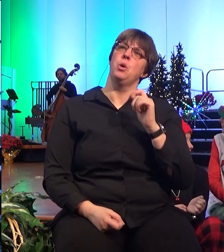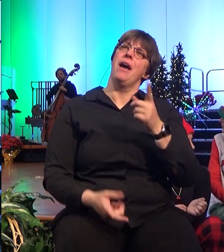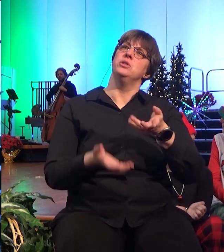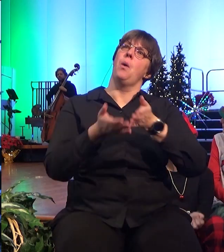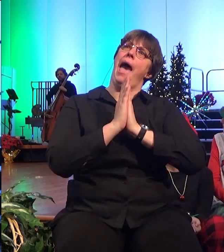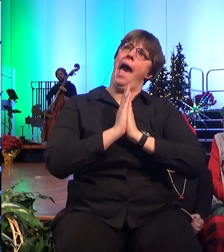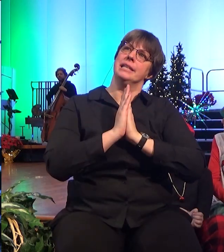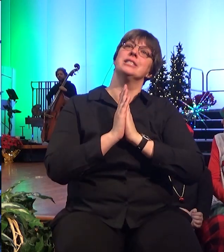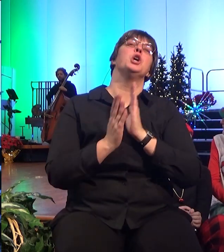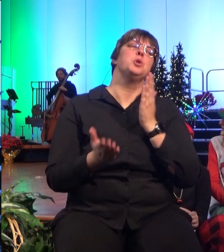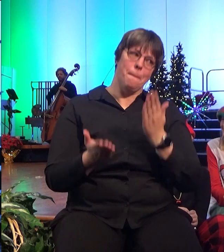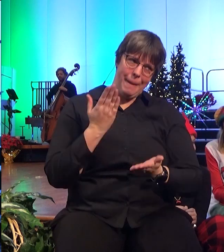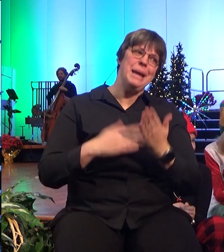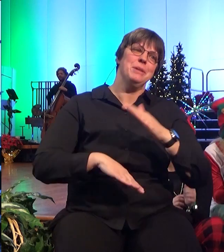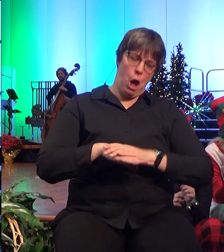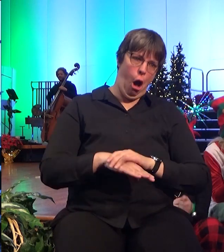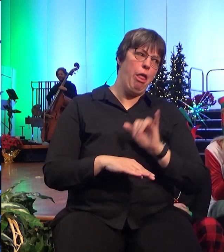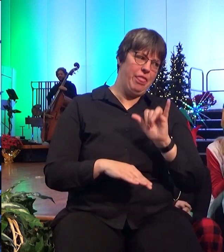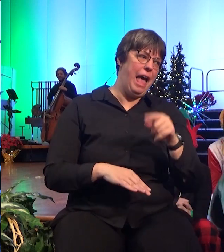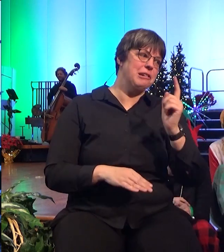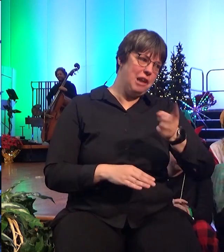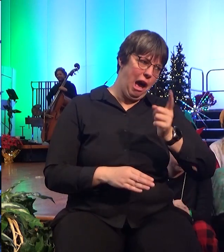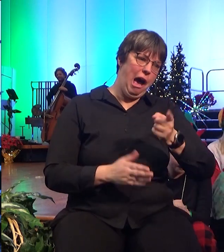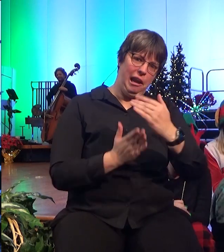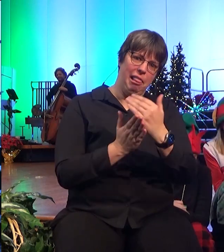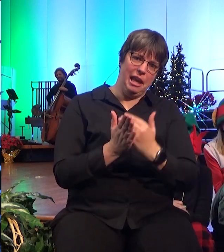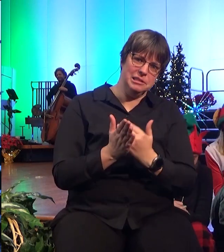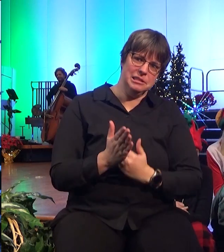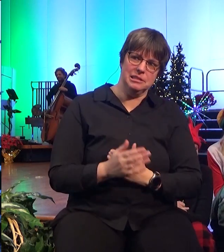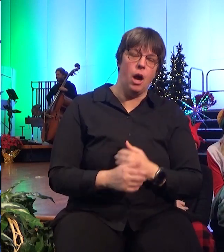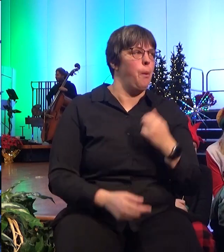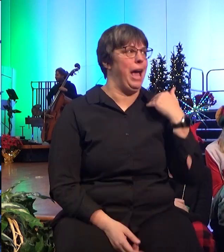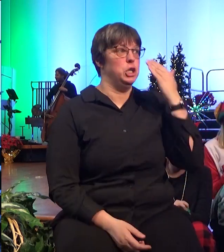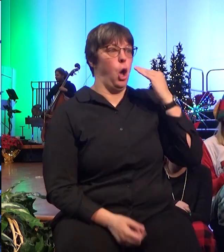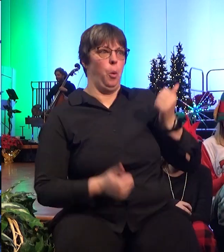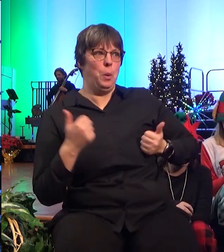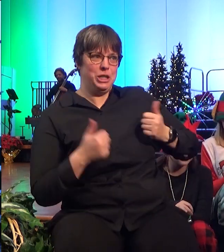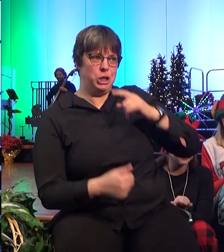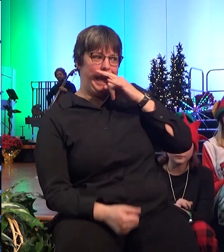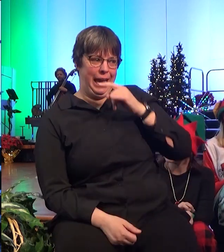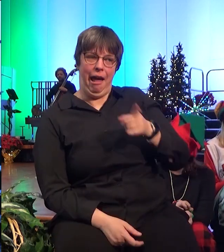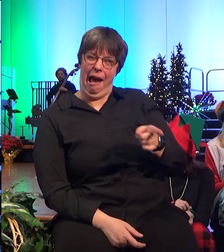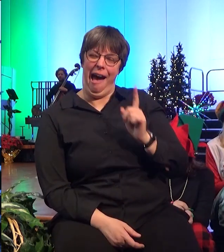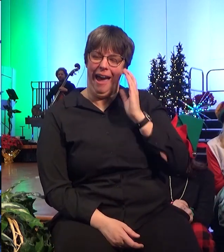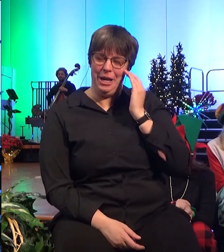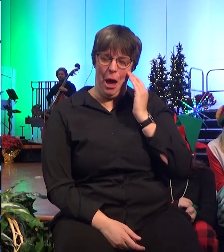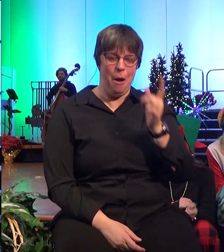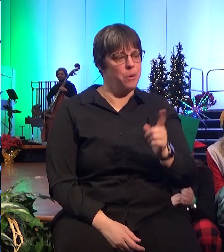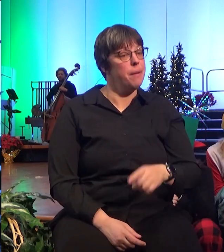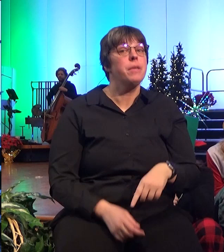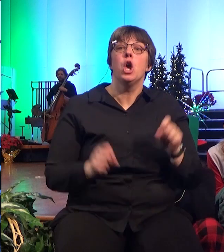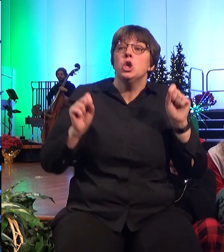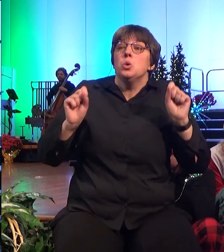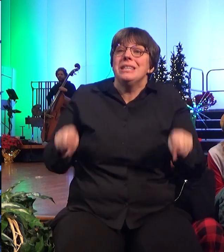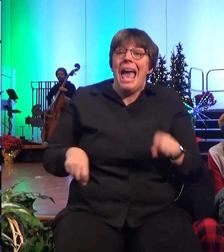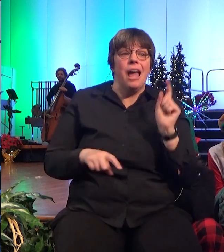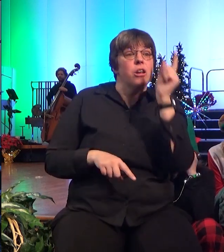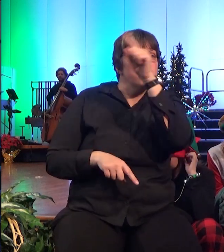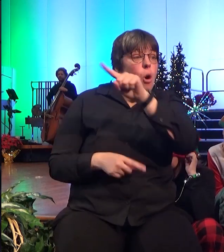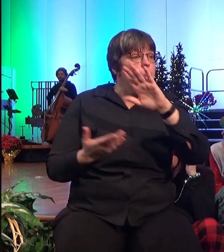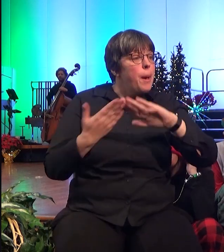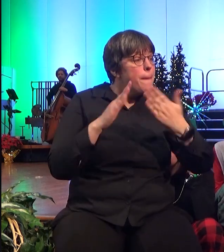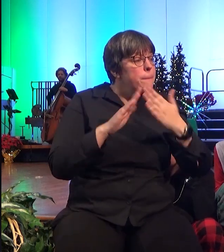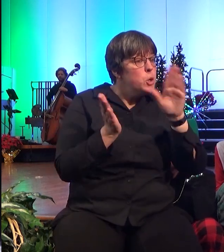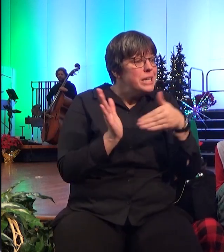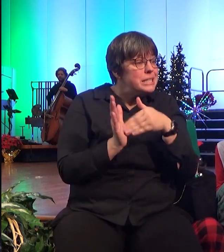just might be. Yeah. I think I know who you're talking about, too. So I'm wondering, will you be able to spend some time over in the community center with the